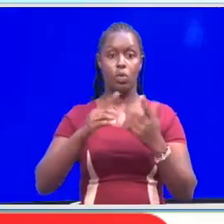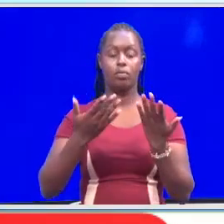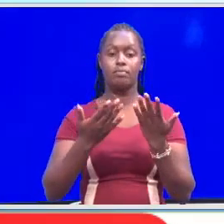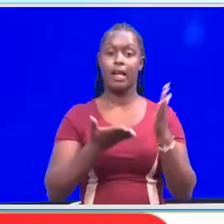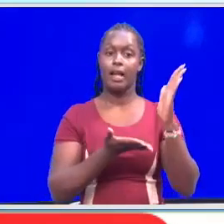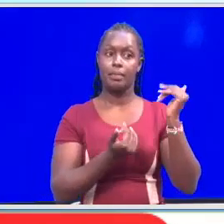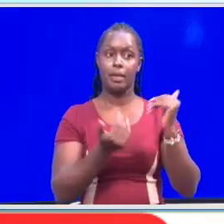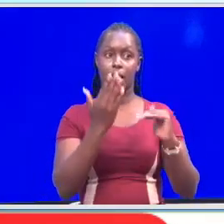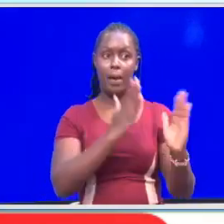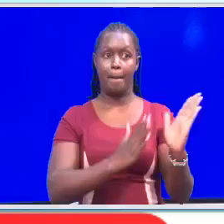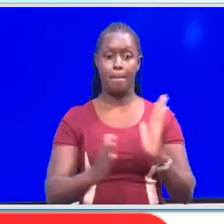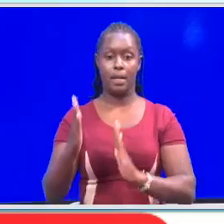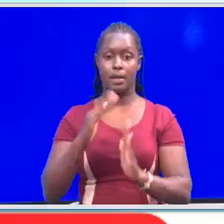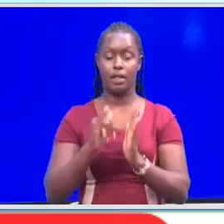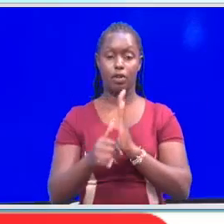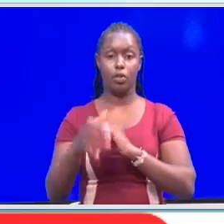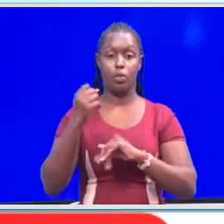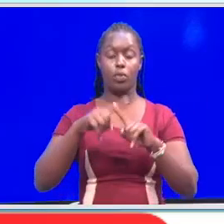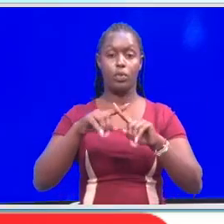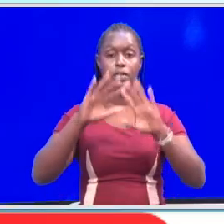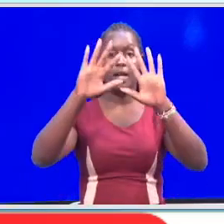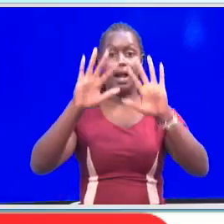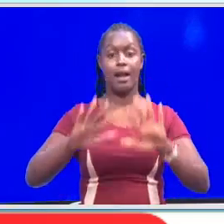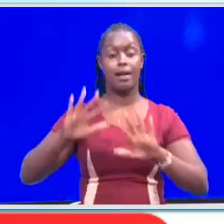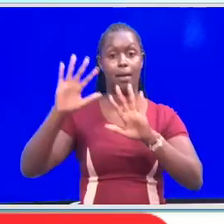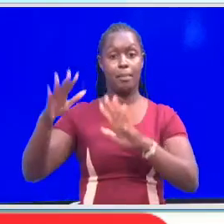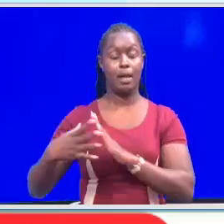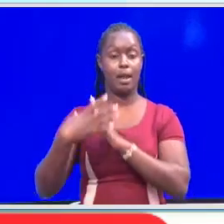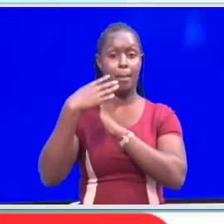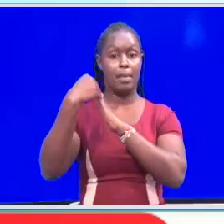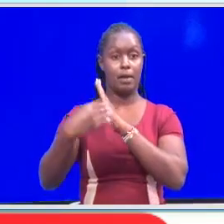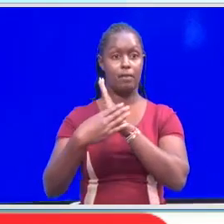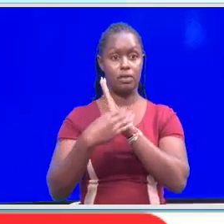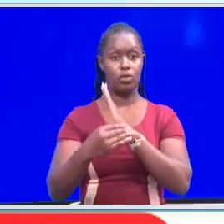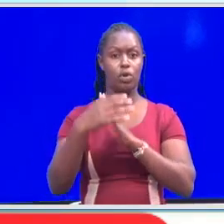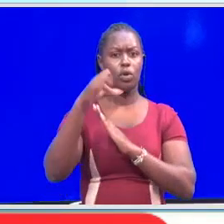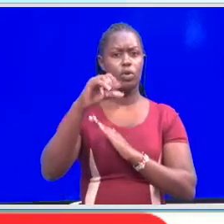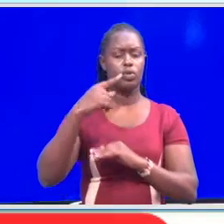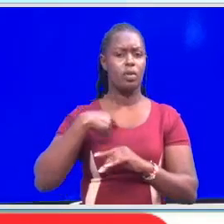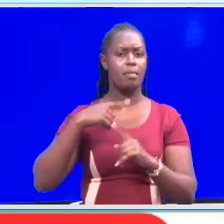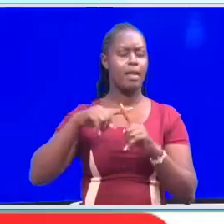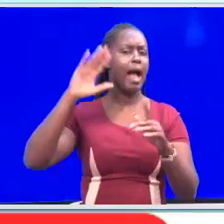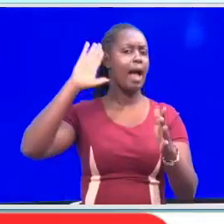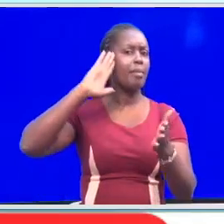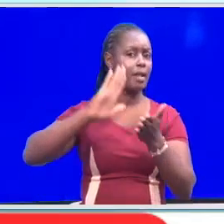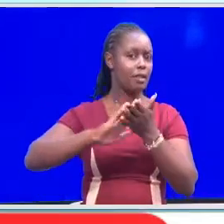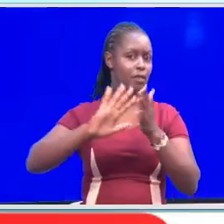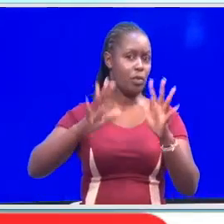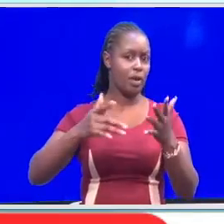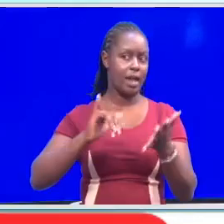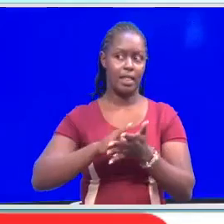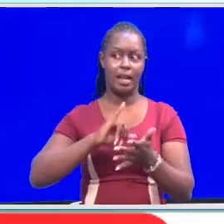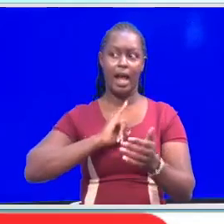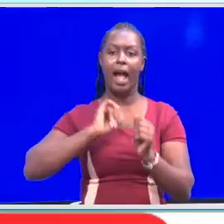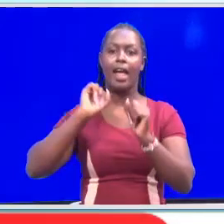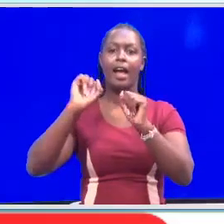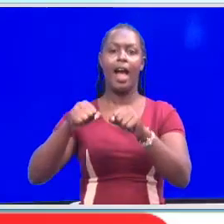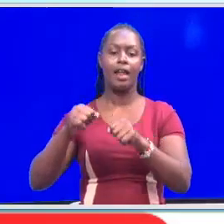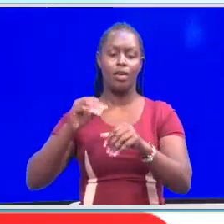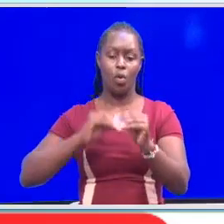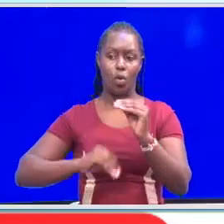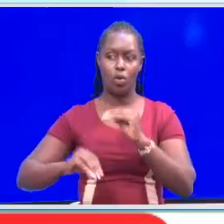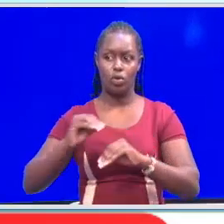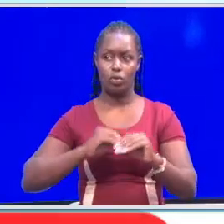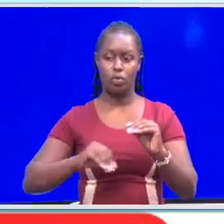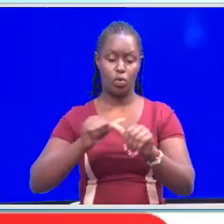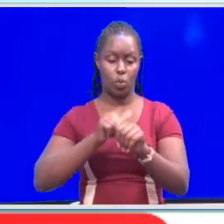was our campaign manifesto. Yes. I believed I could offer my contribution in